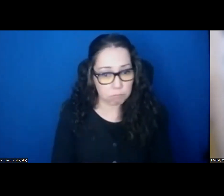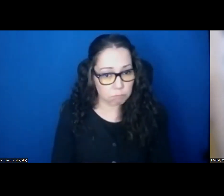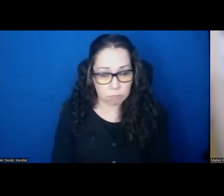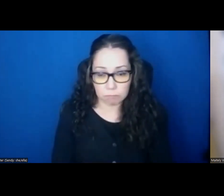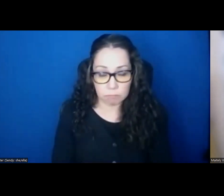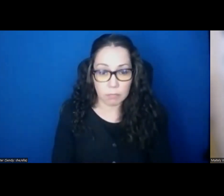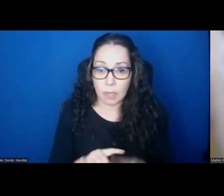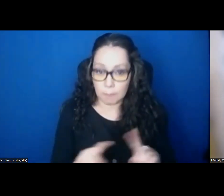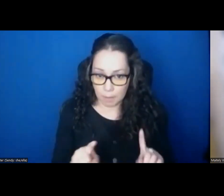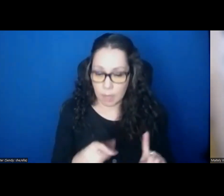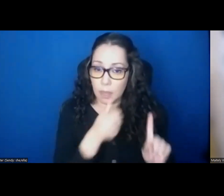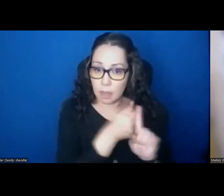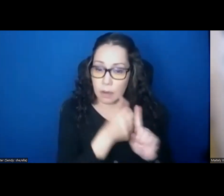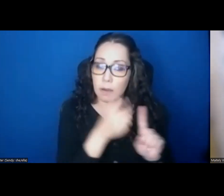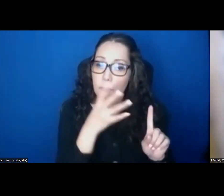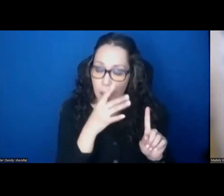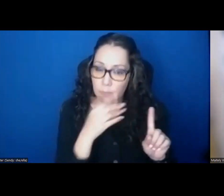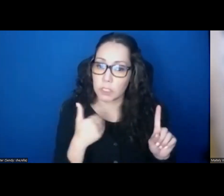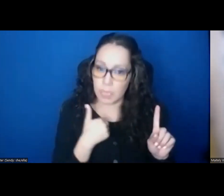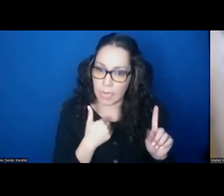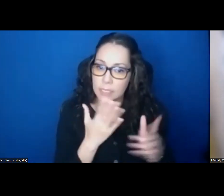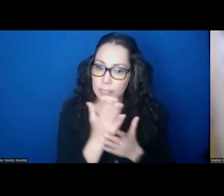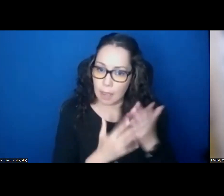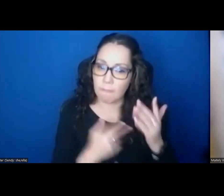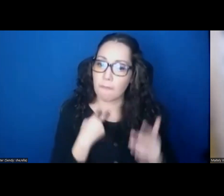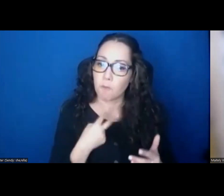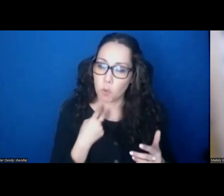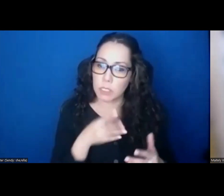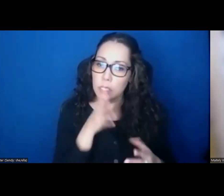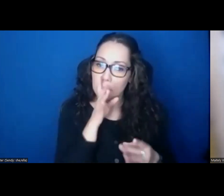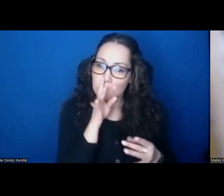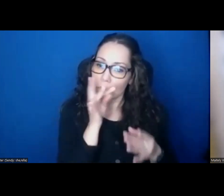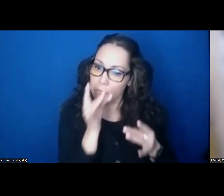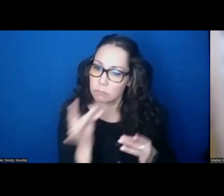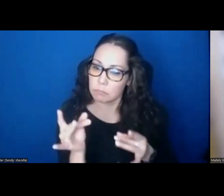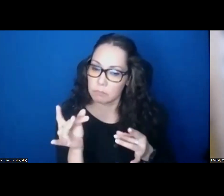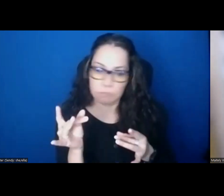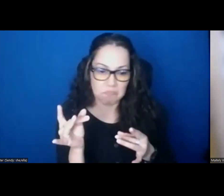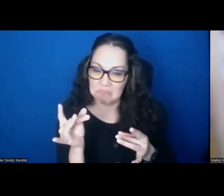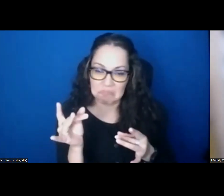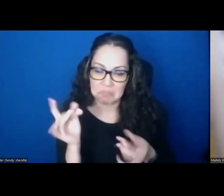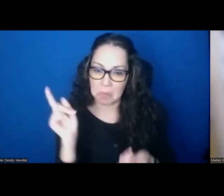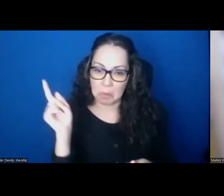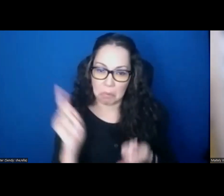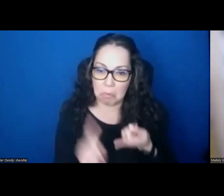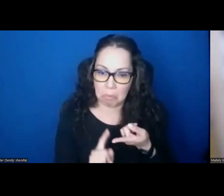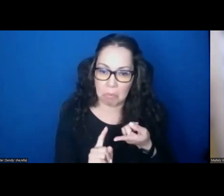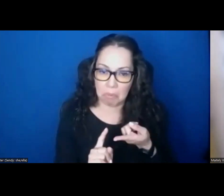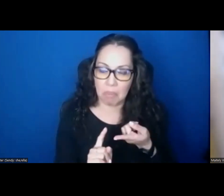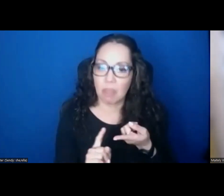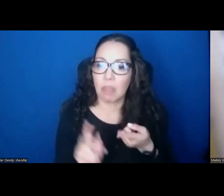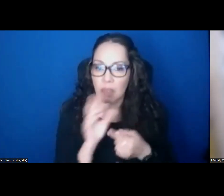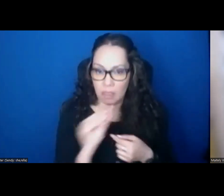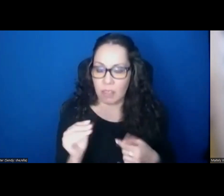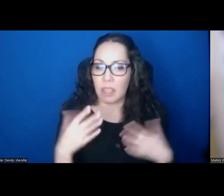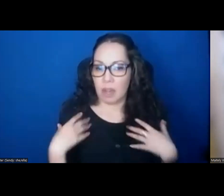ultimately lost what fluency she had left in her verbal communication. She experienced serious physical and cognitive health